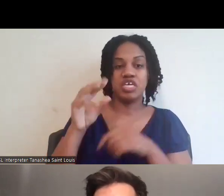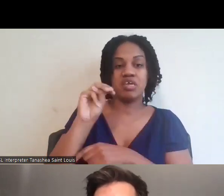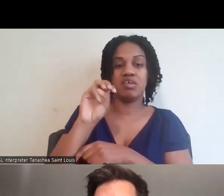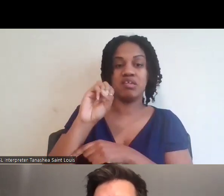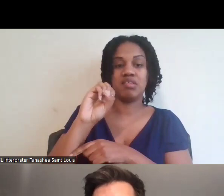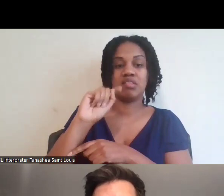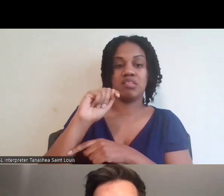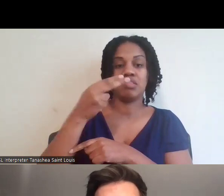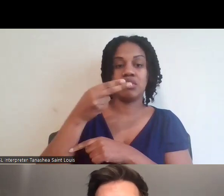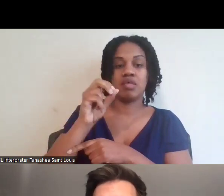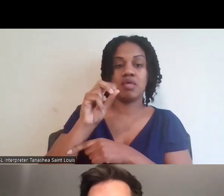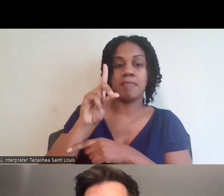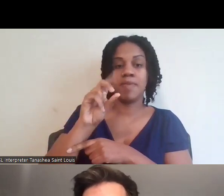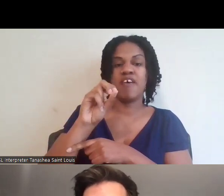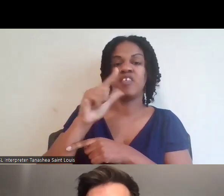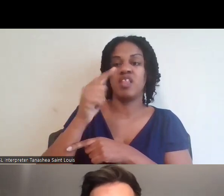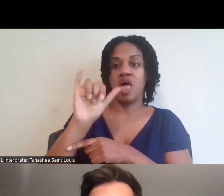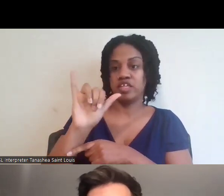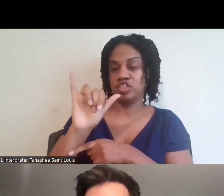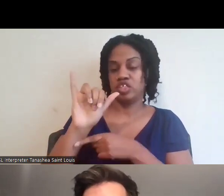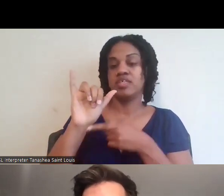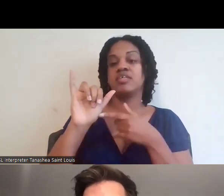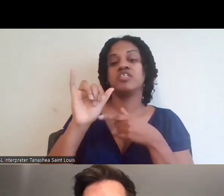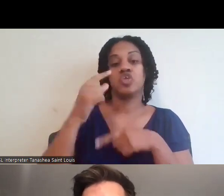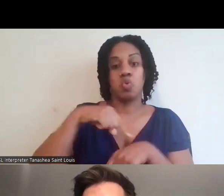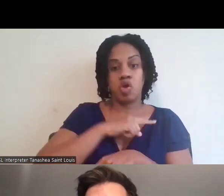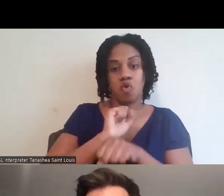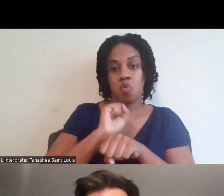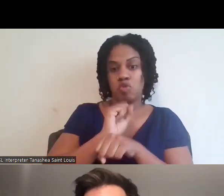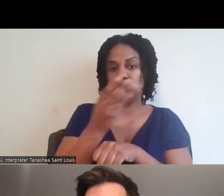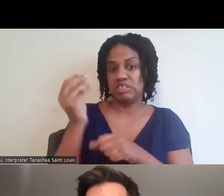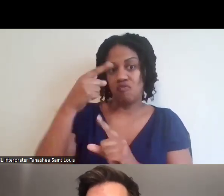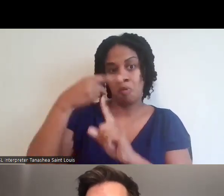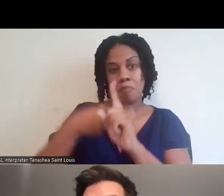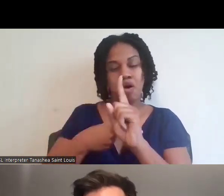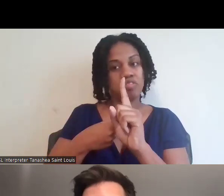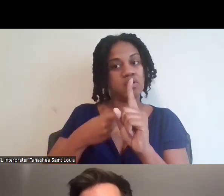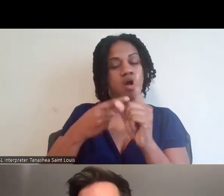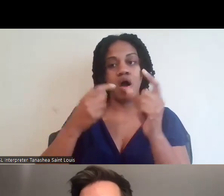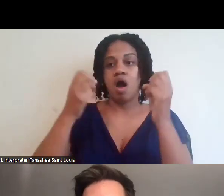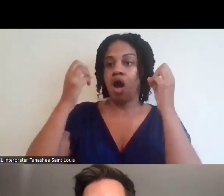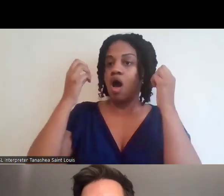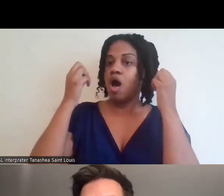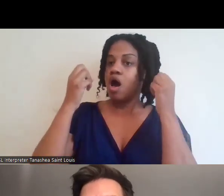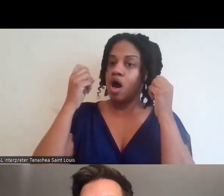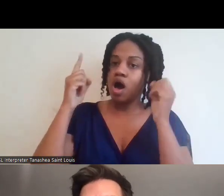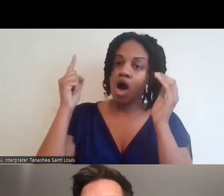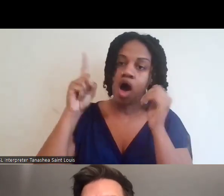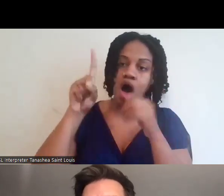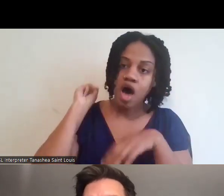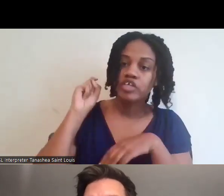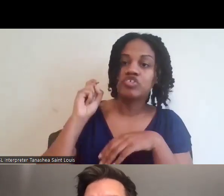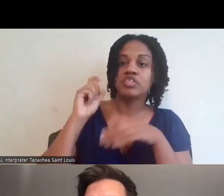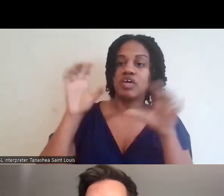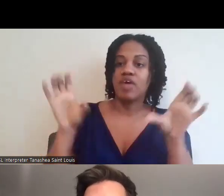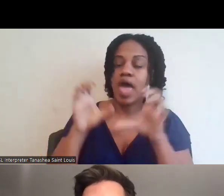had worked with the steering committee and with CDA for several months on hundreds of action items, basically opportunities